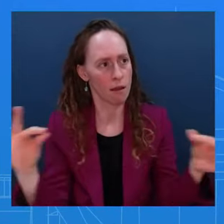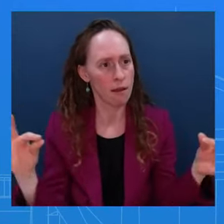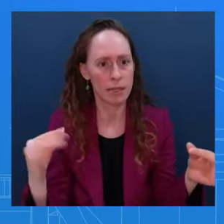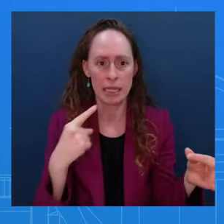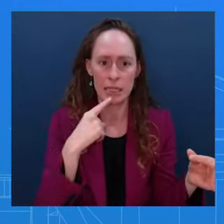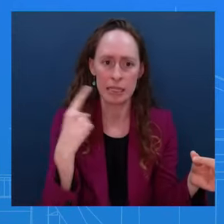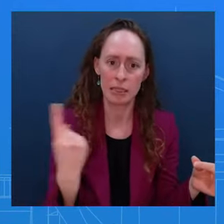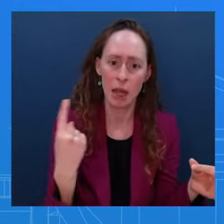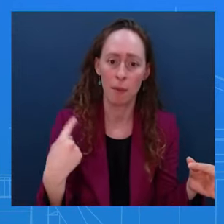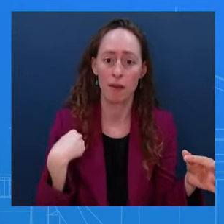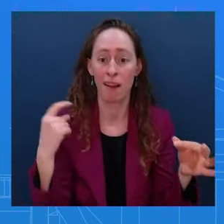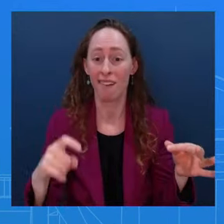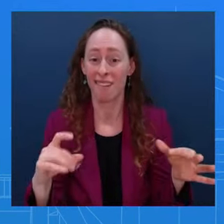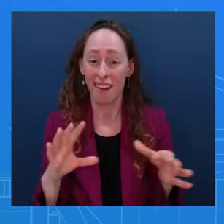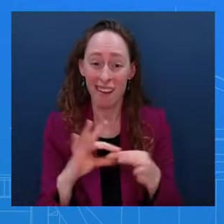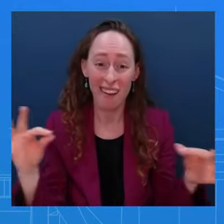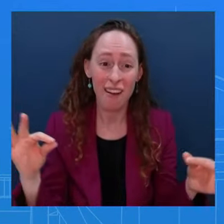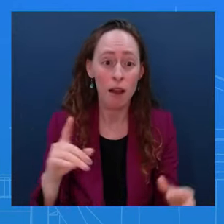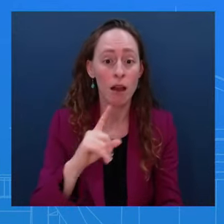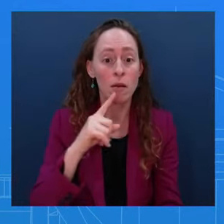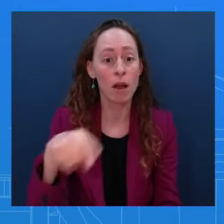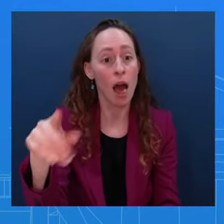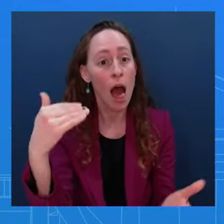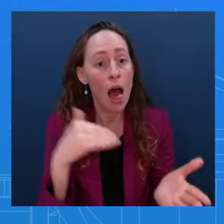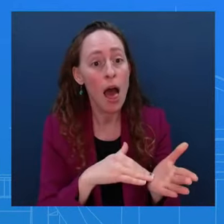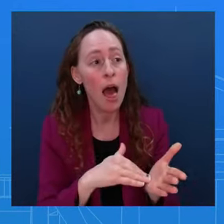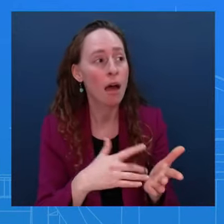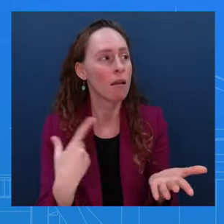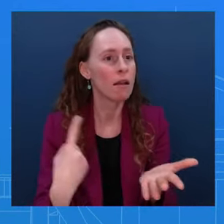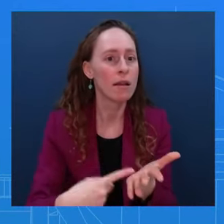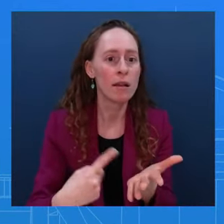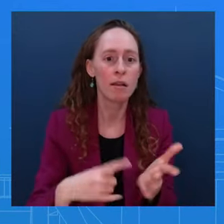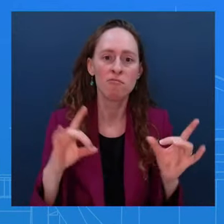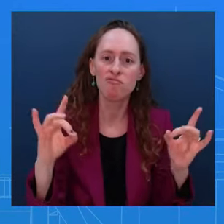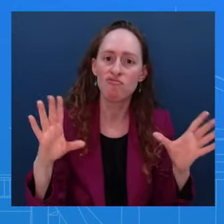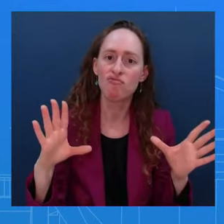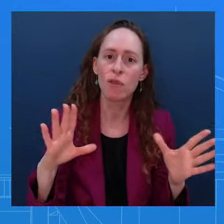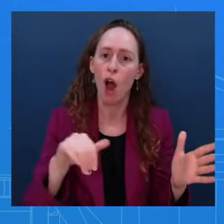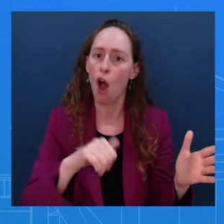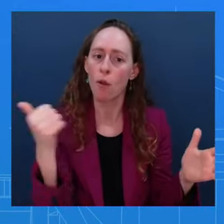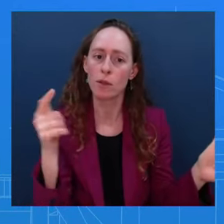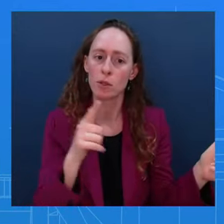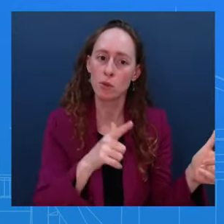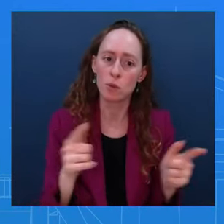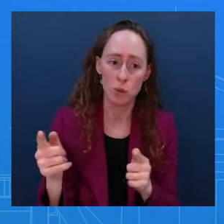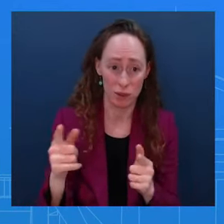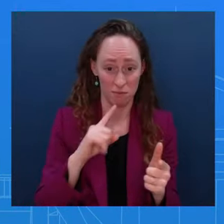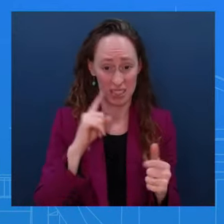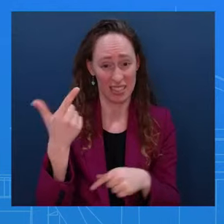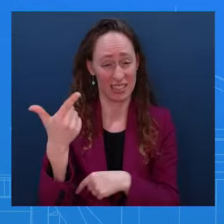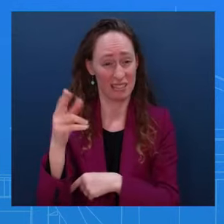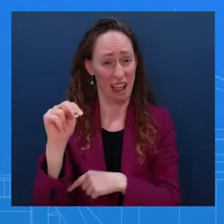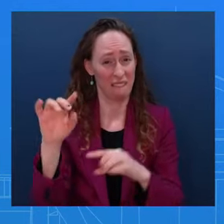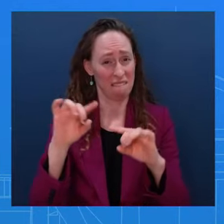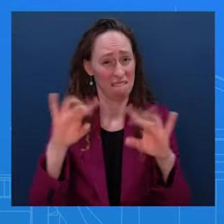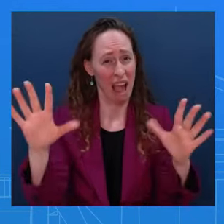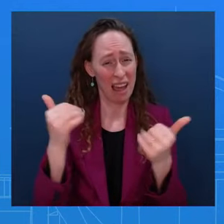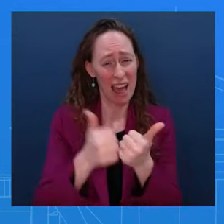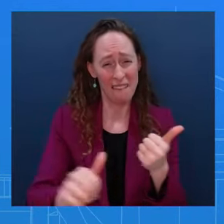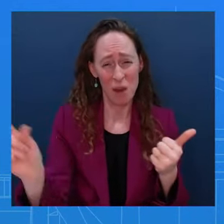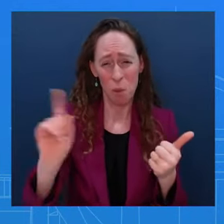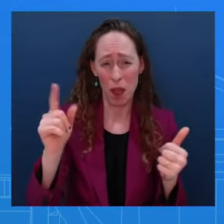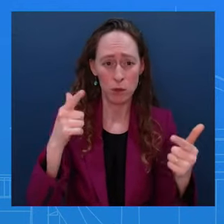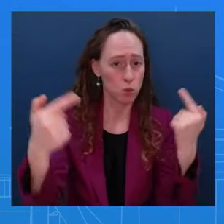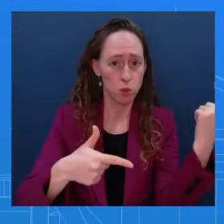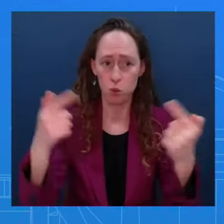another shooting. And this gun violence epidemic is really destroying our